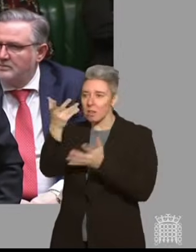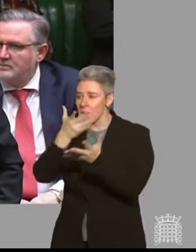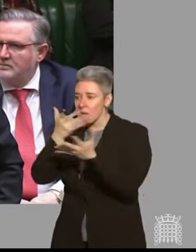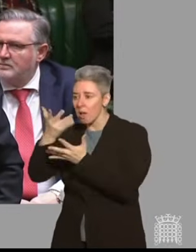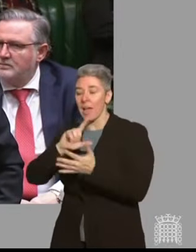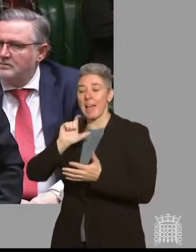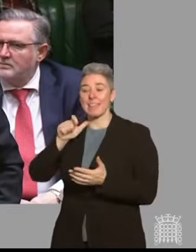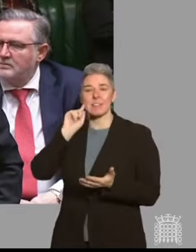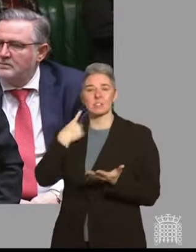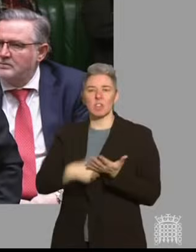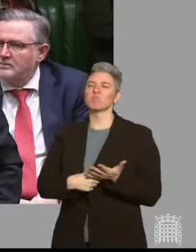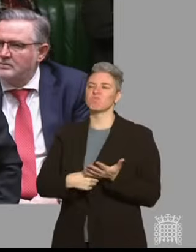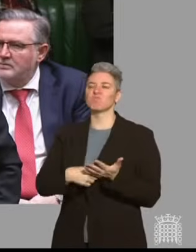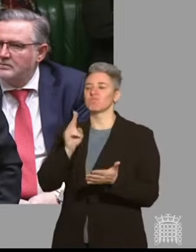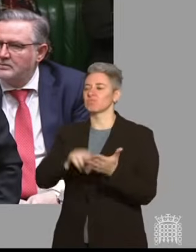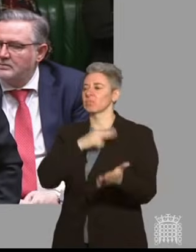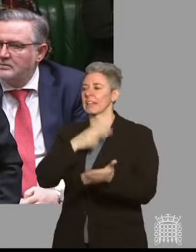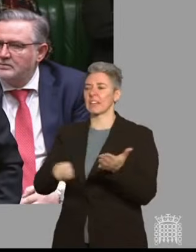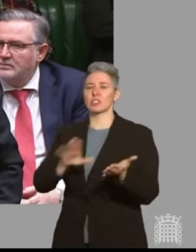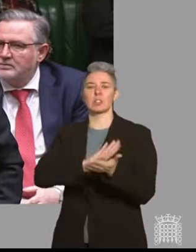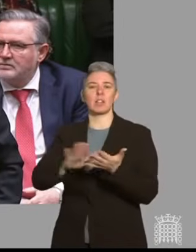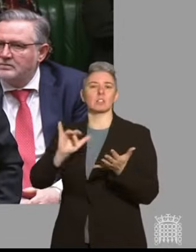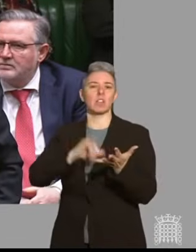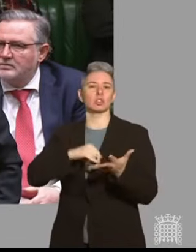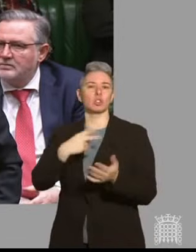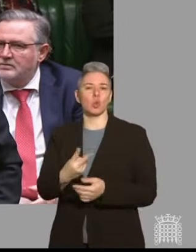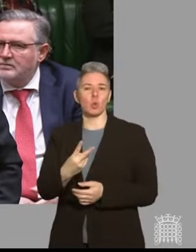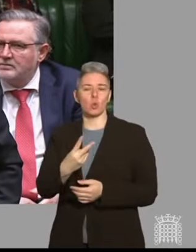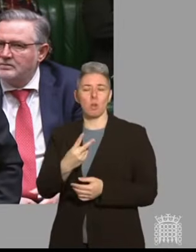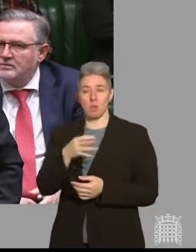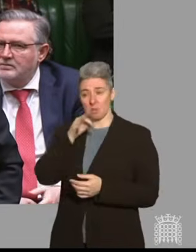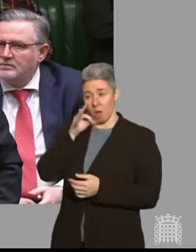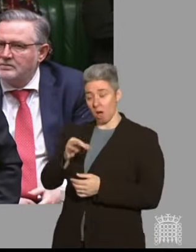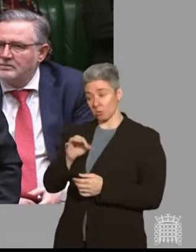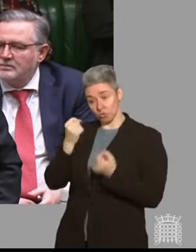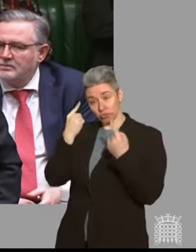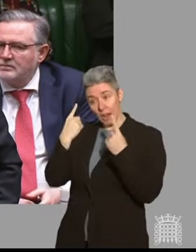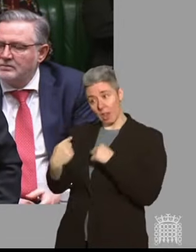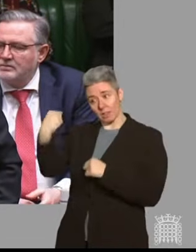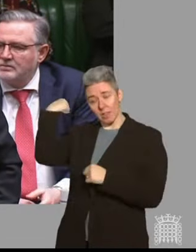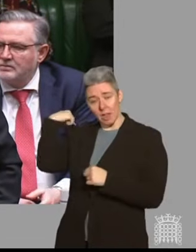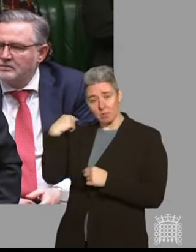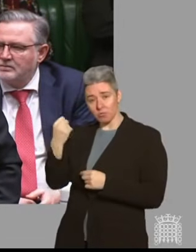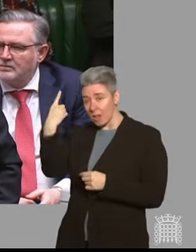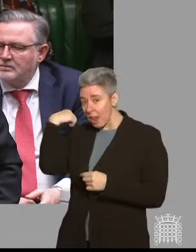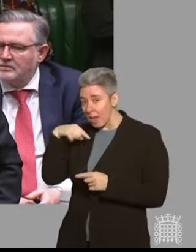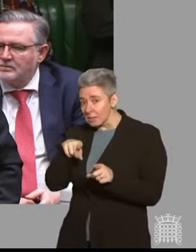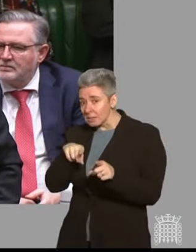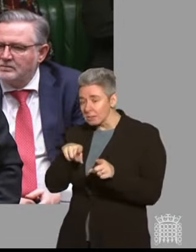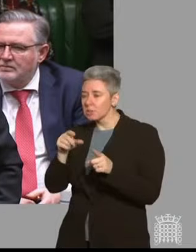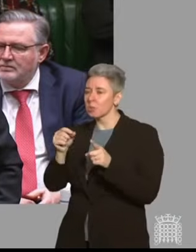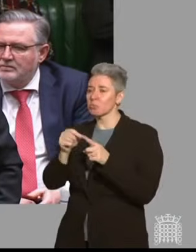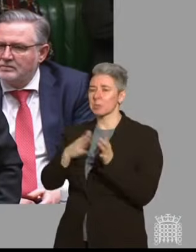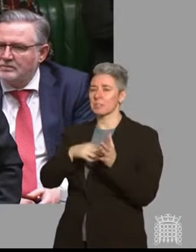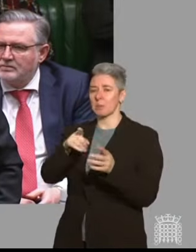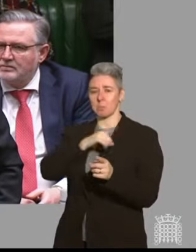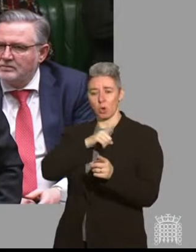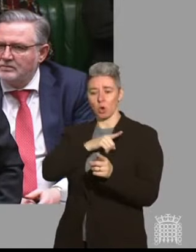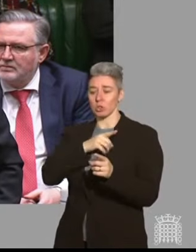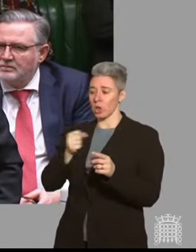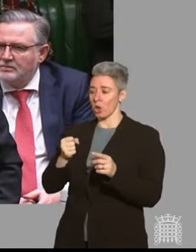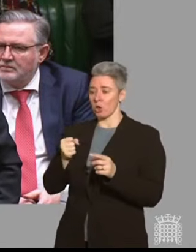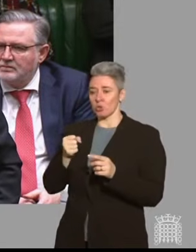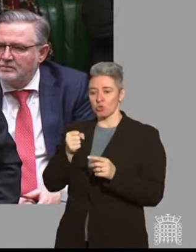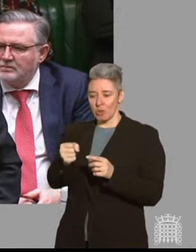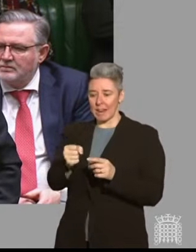it, was he aware then that because the trains have to split without the HS2 lines